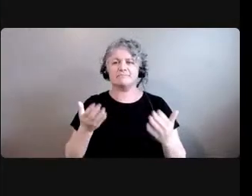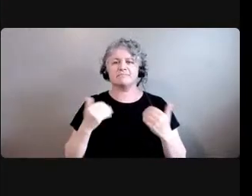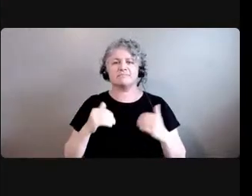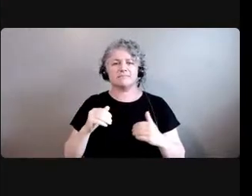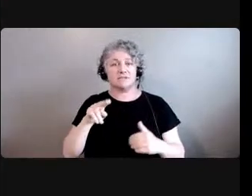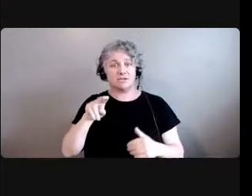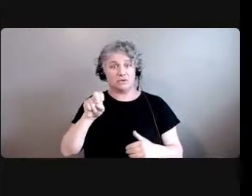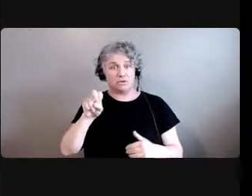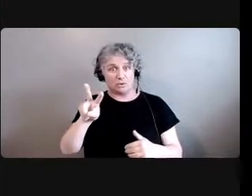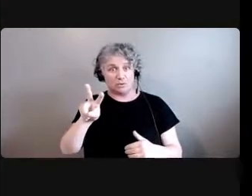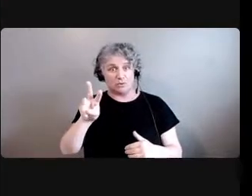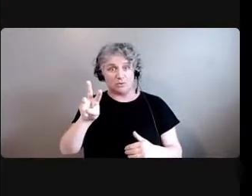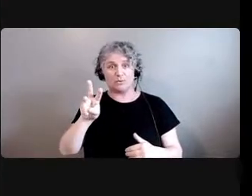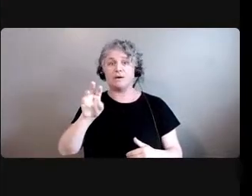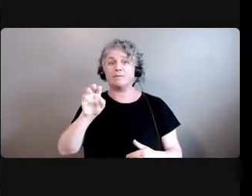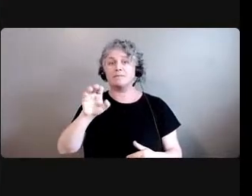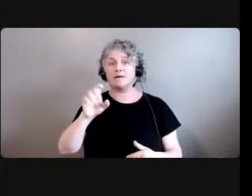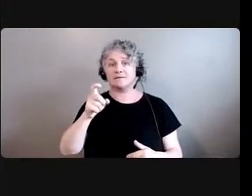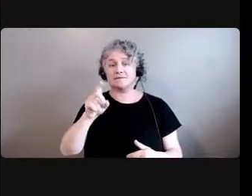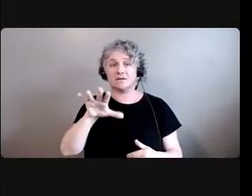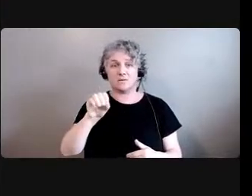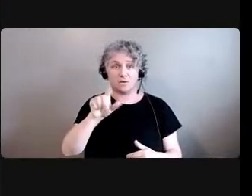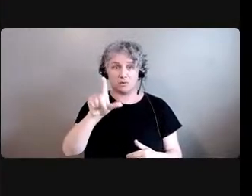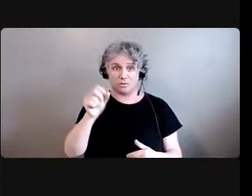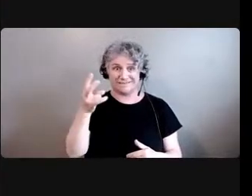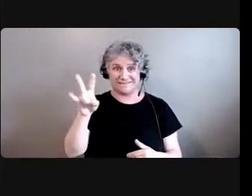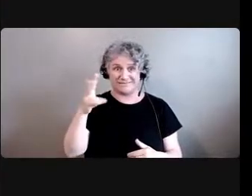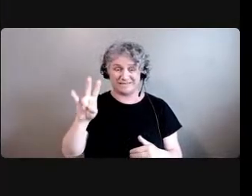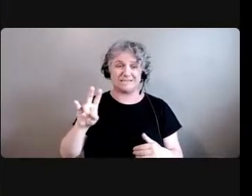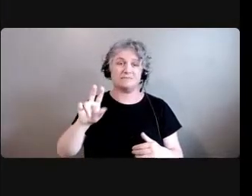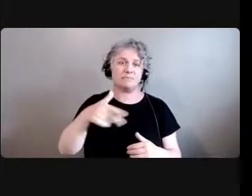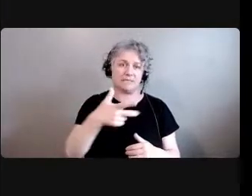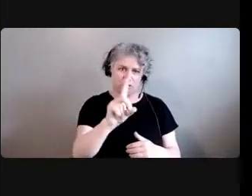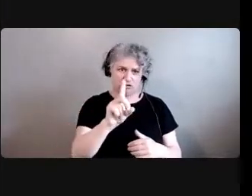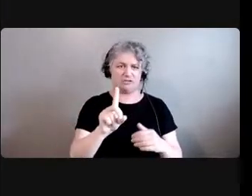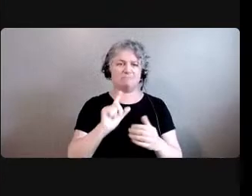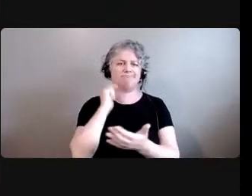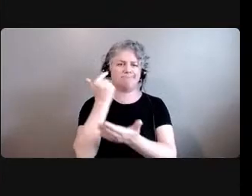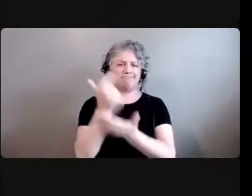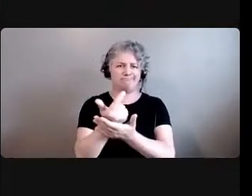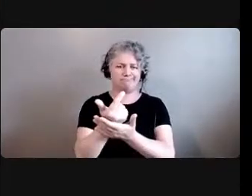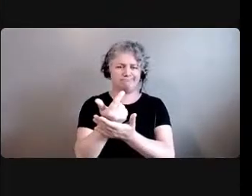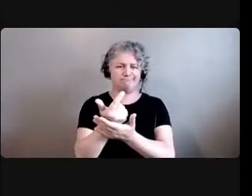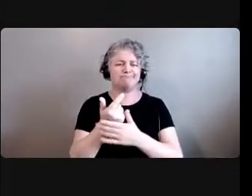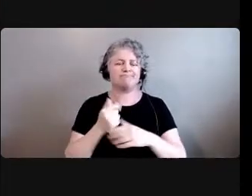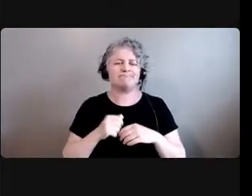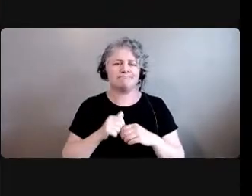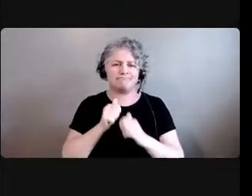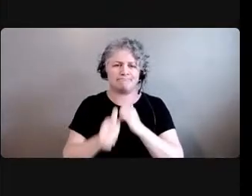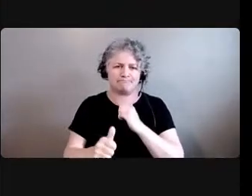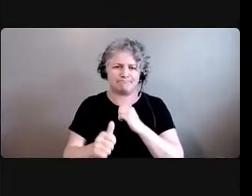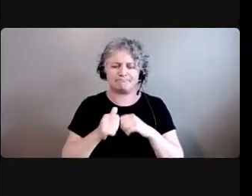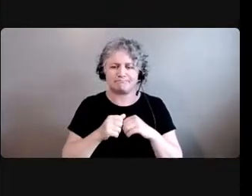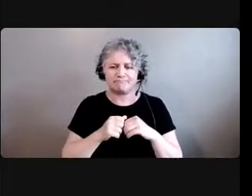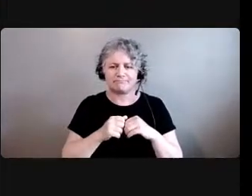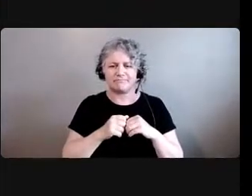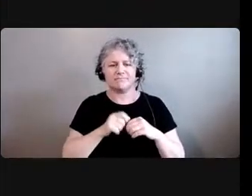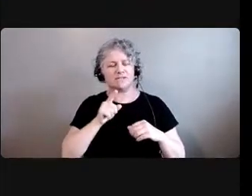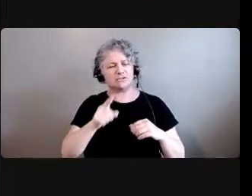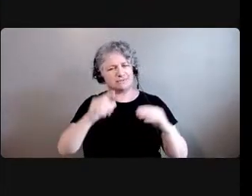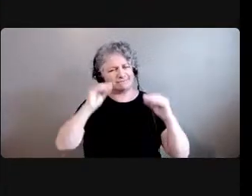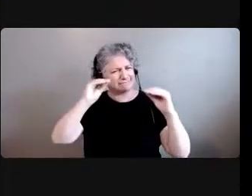in 2017. As an educator and activist at heart, she has taught at universities in New